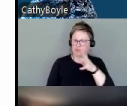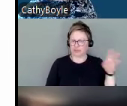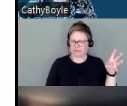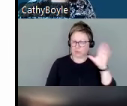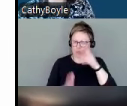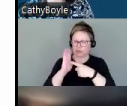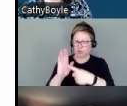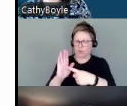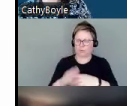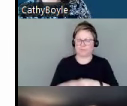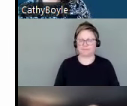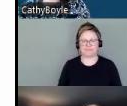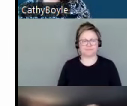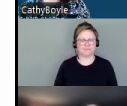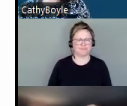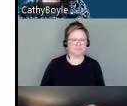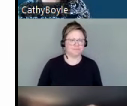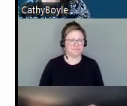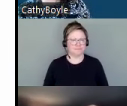later.